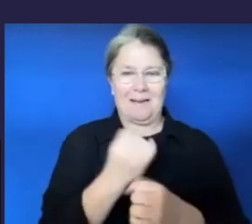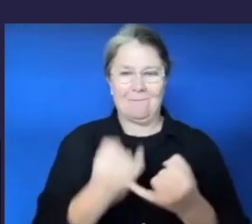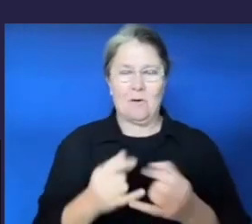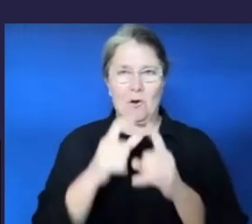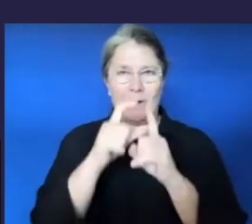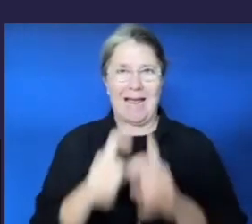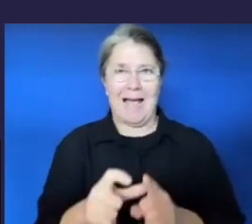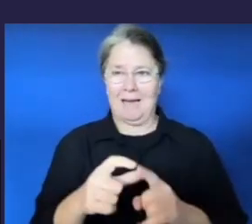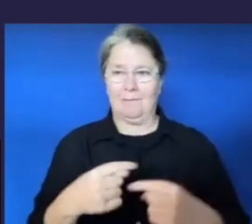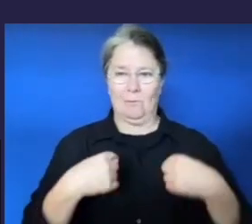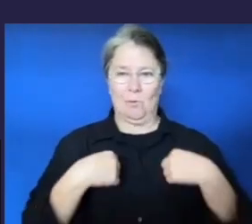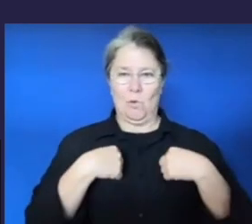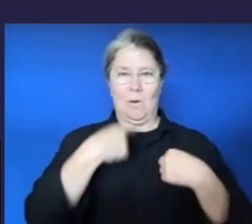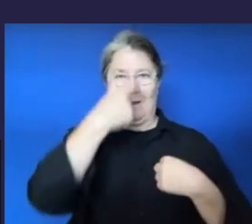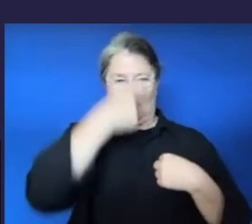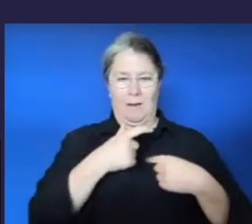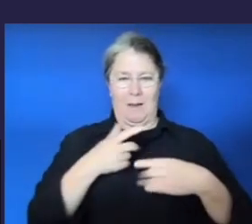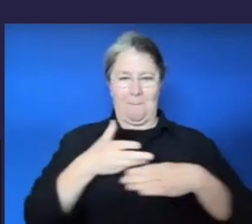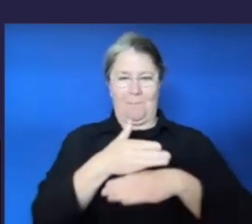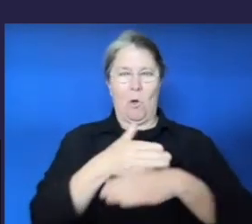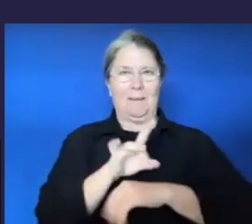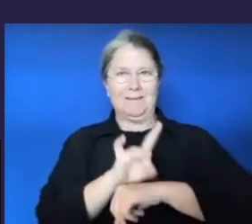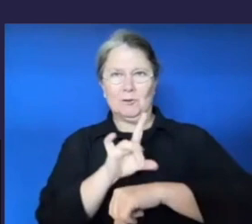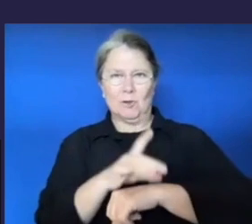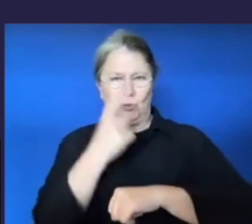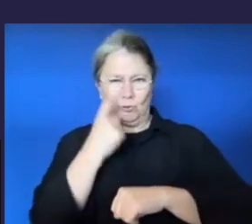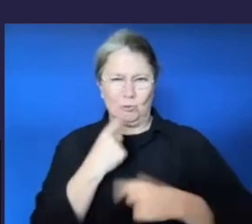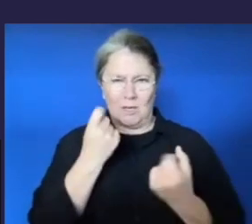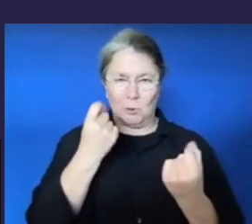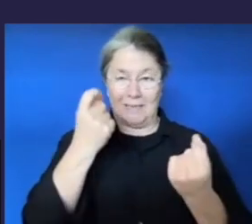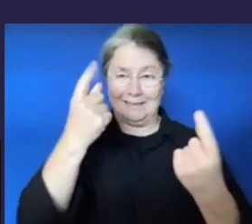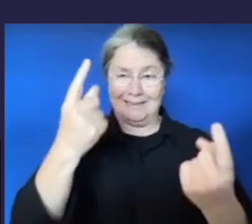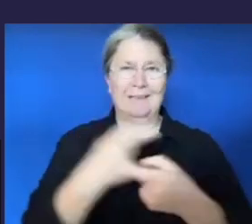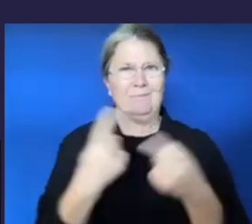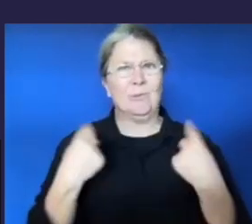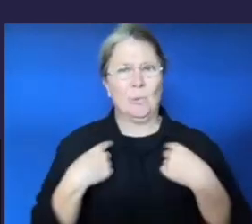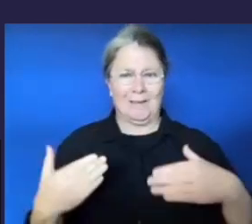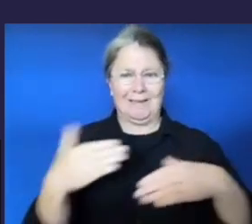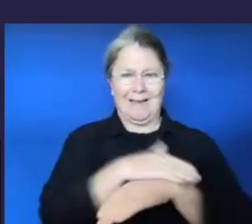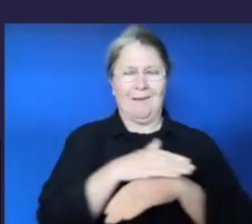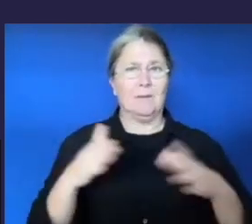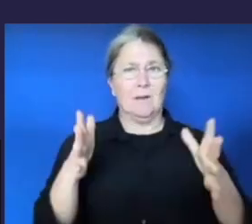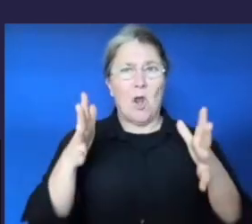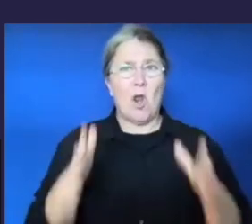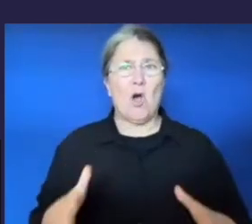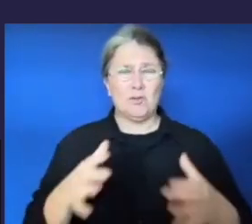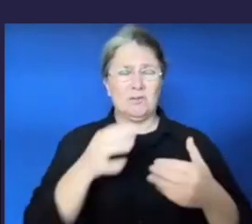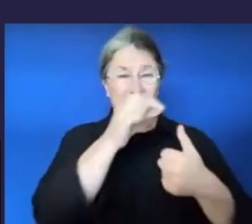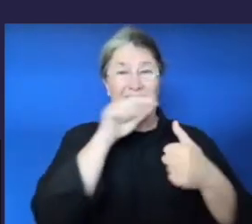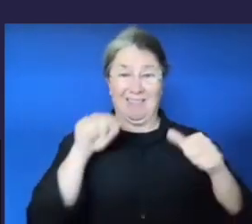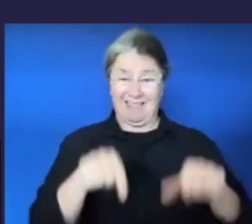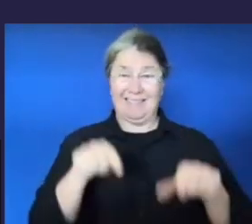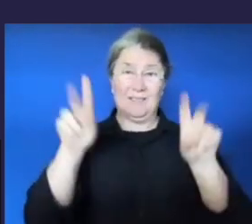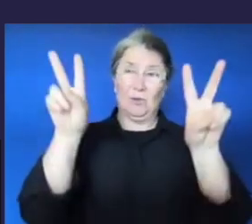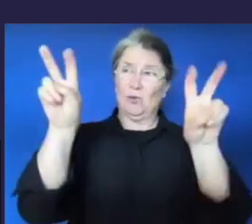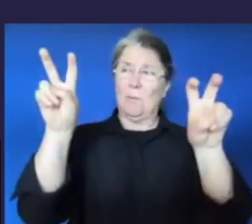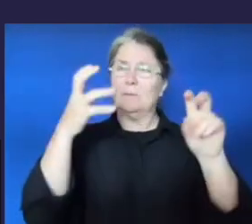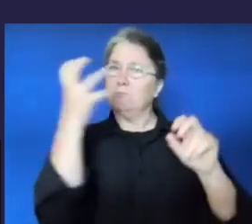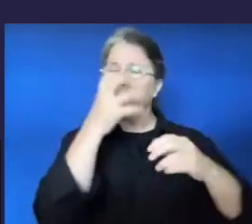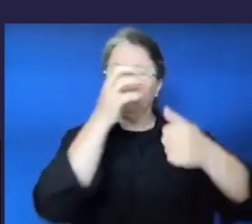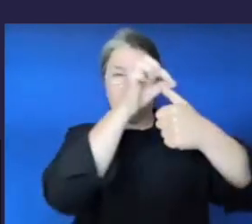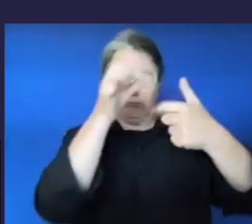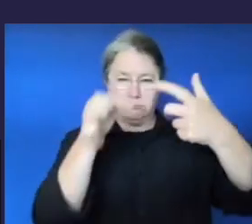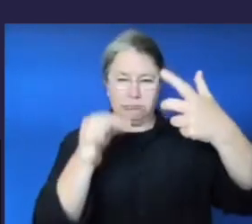with. So we've covered a lot in a short time, and this is a pretty big topic with a lot more to learn